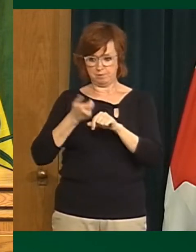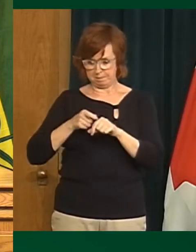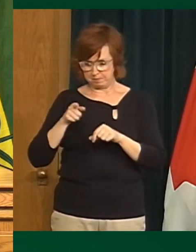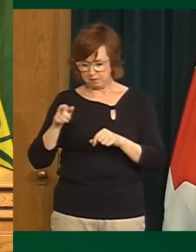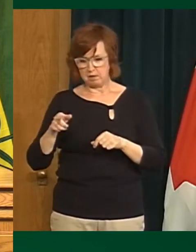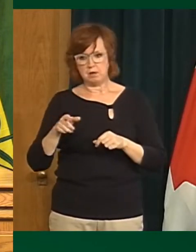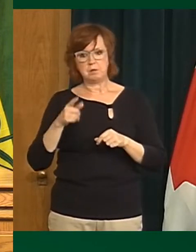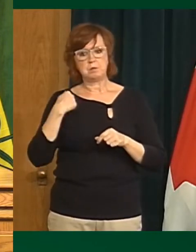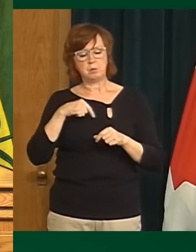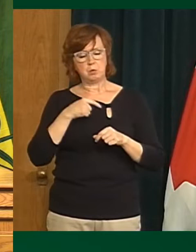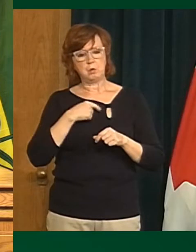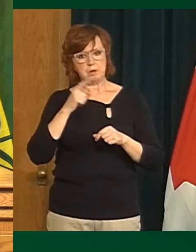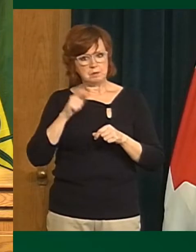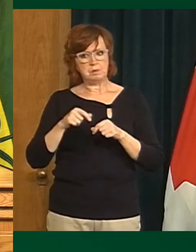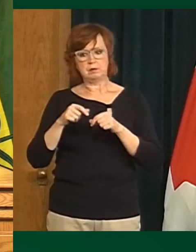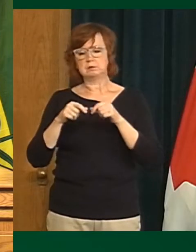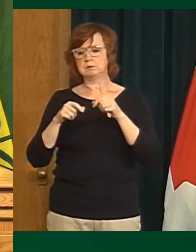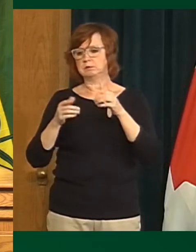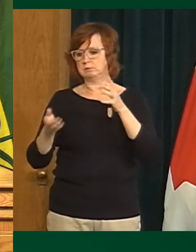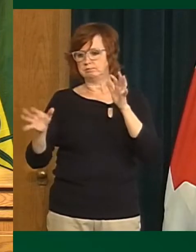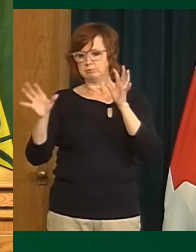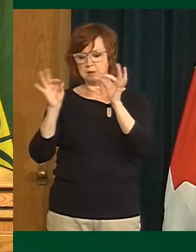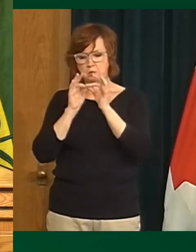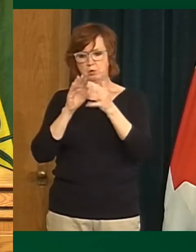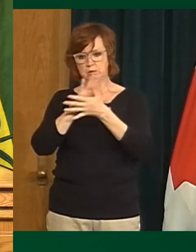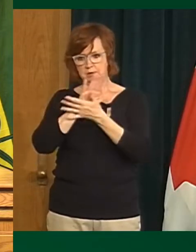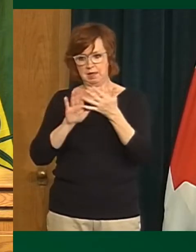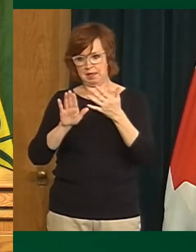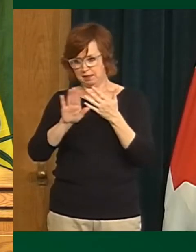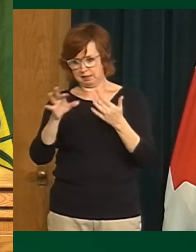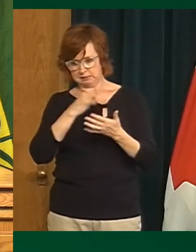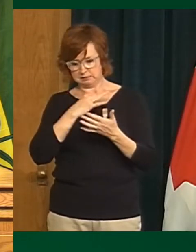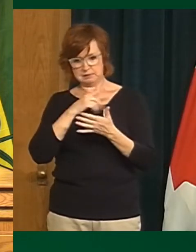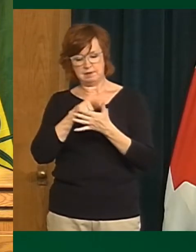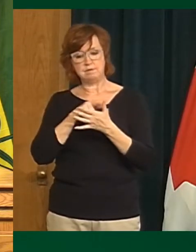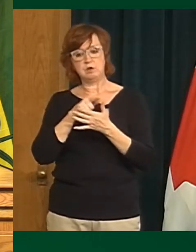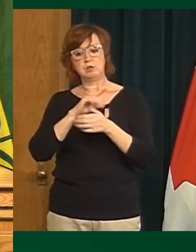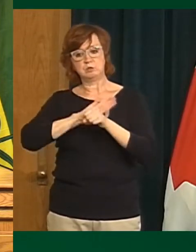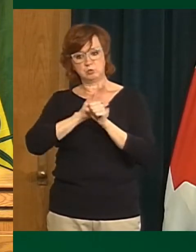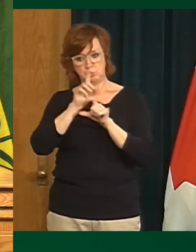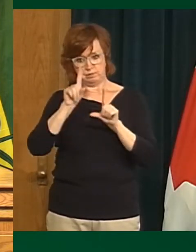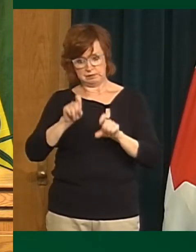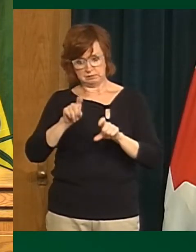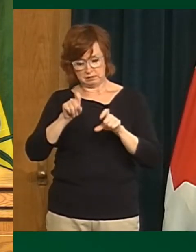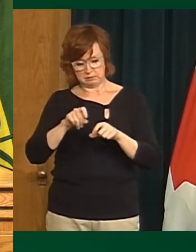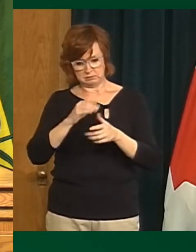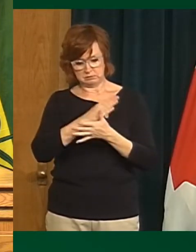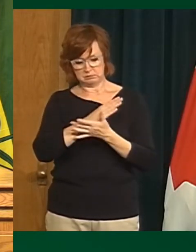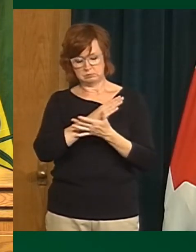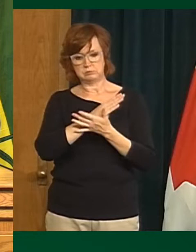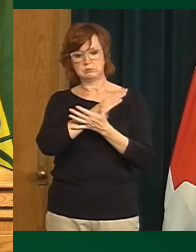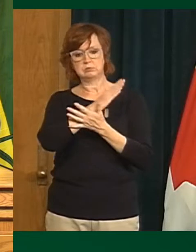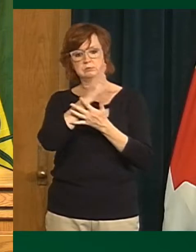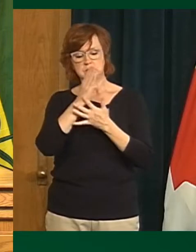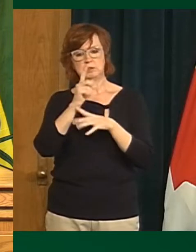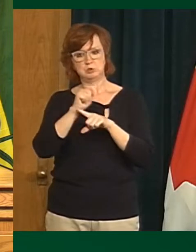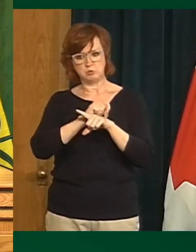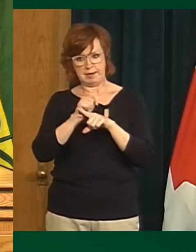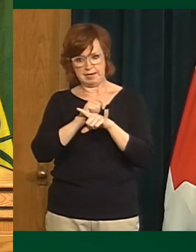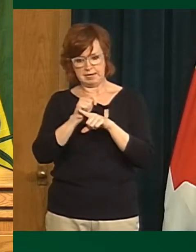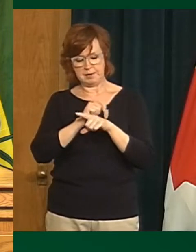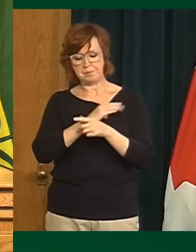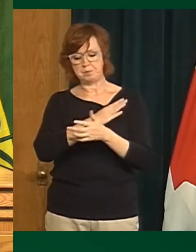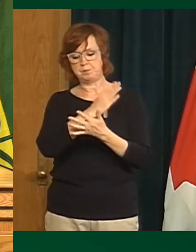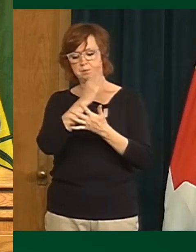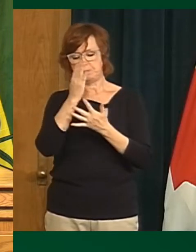to look at caring for COVID patients, which originally was not part of the plan. There would have been 12 COVID-free facilities. So the